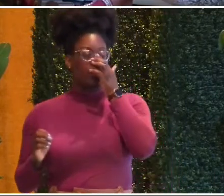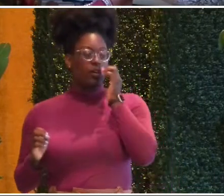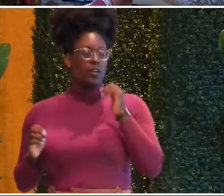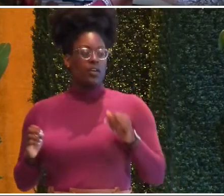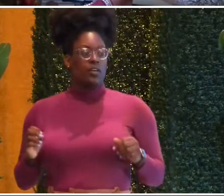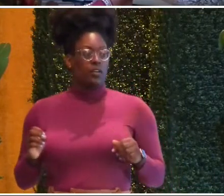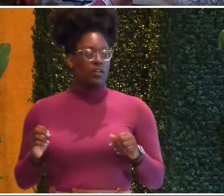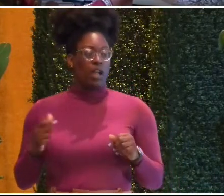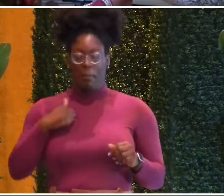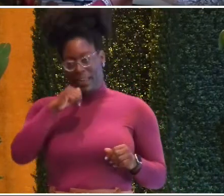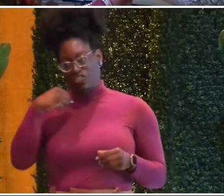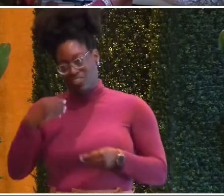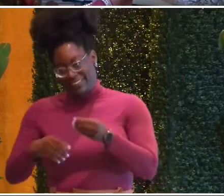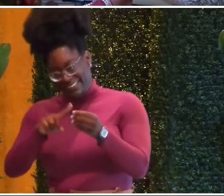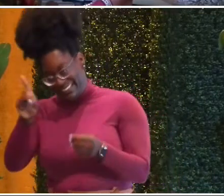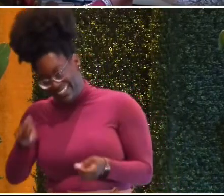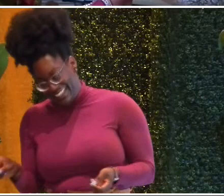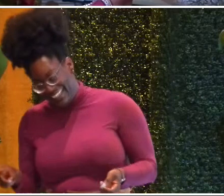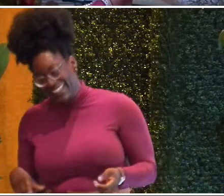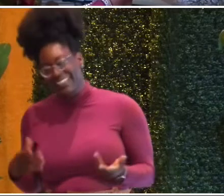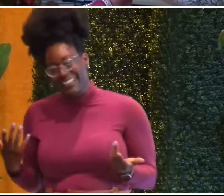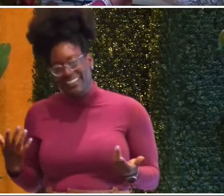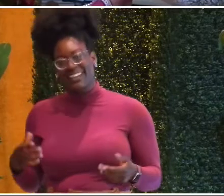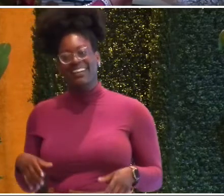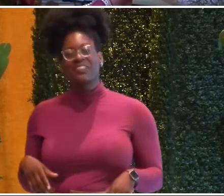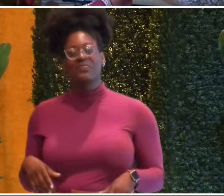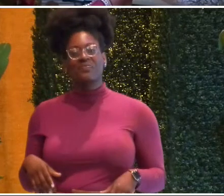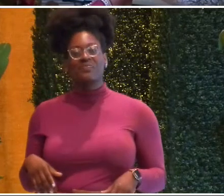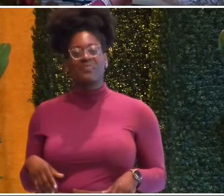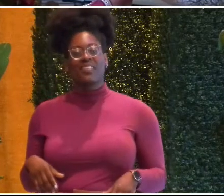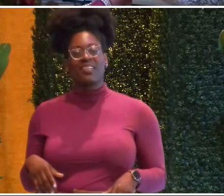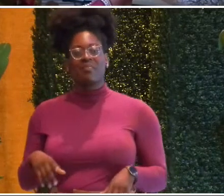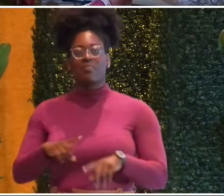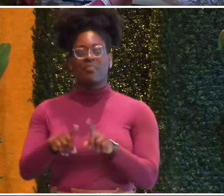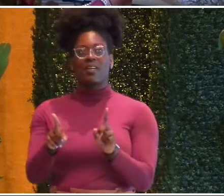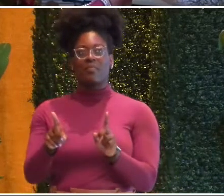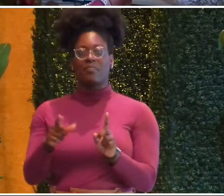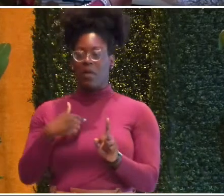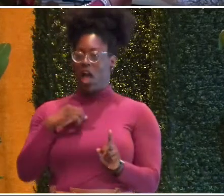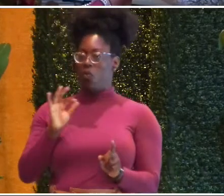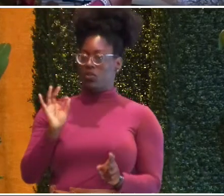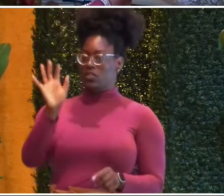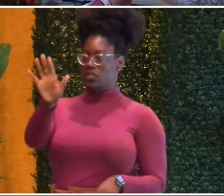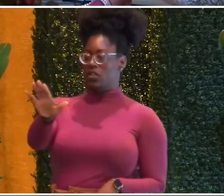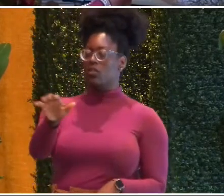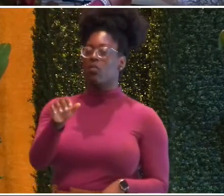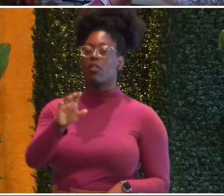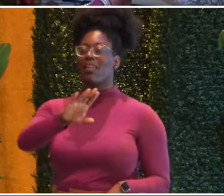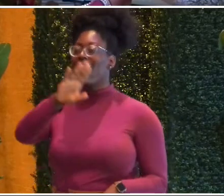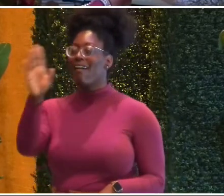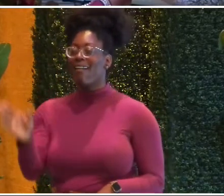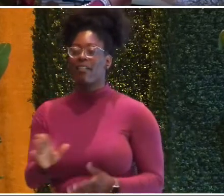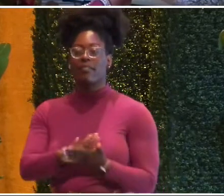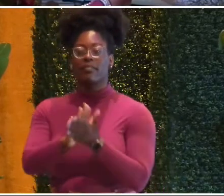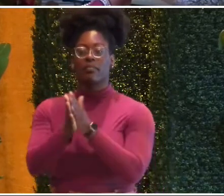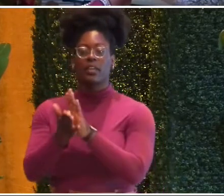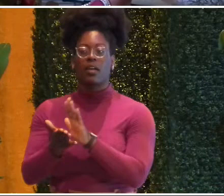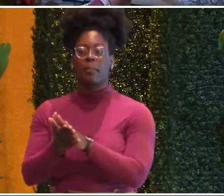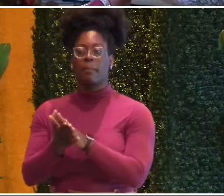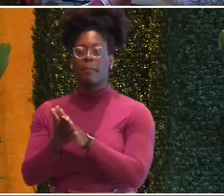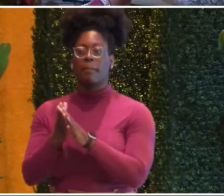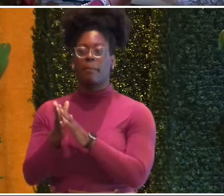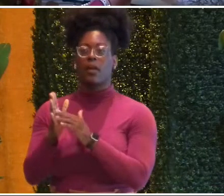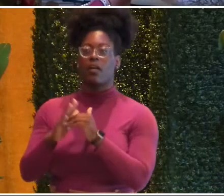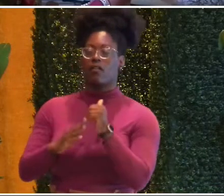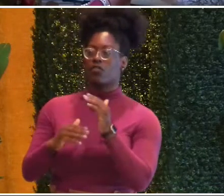I want you to never get too comfortable with the idea that age equals freedom